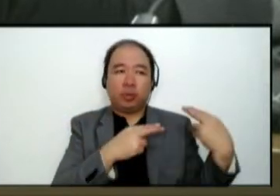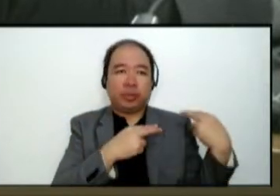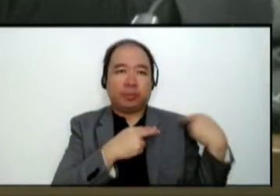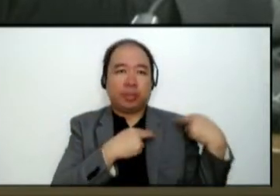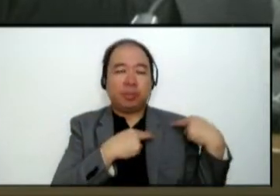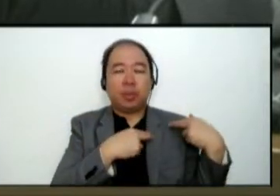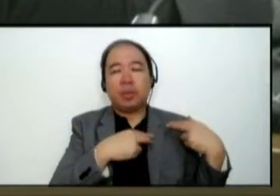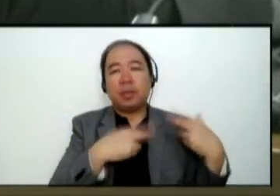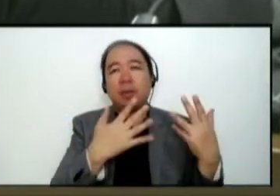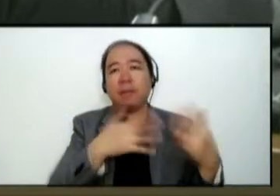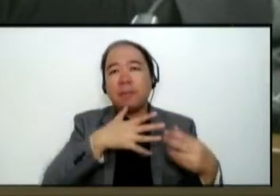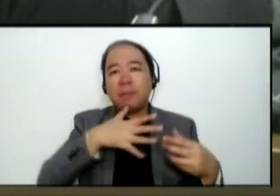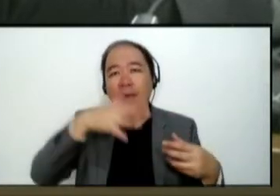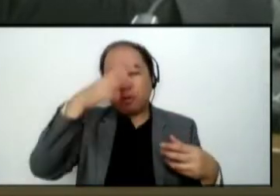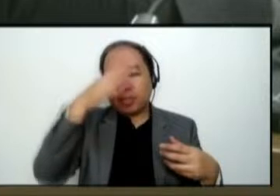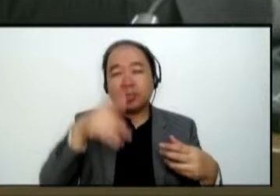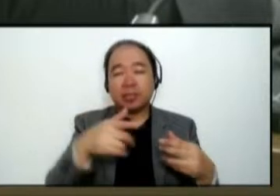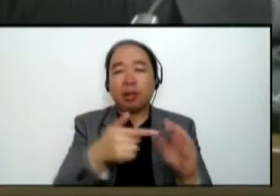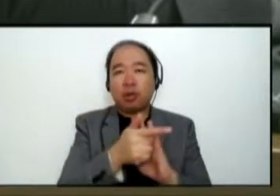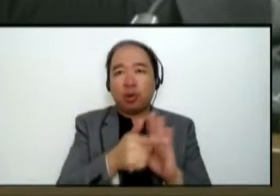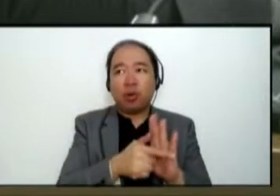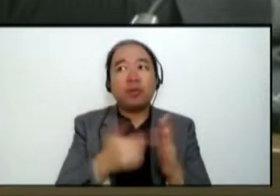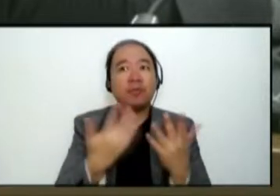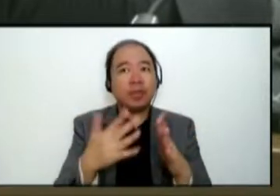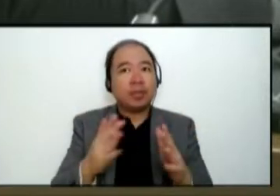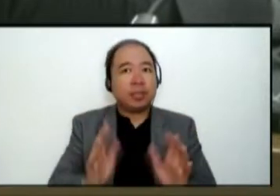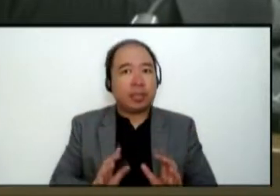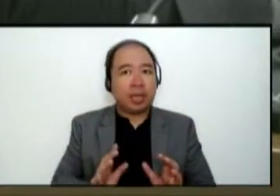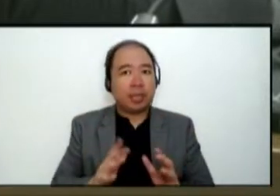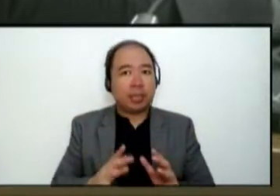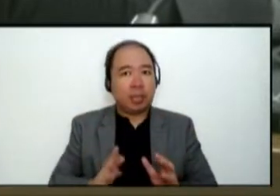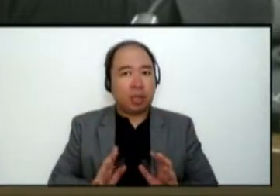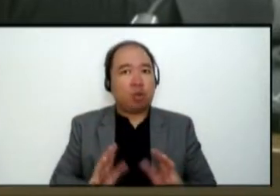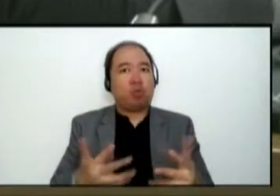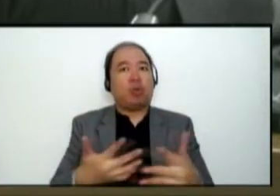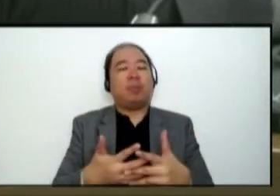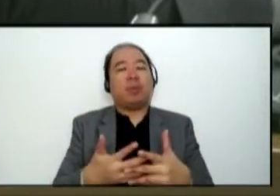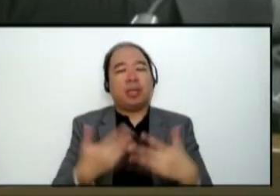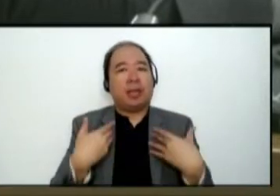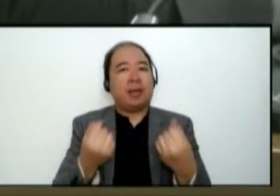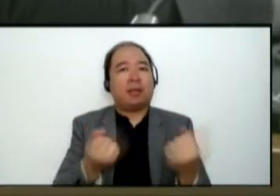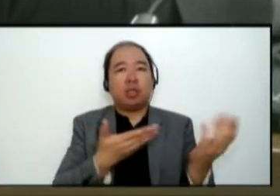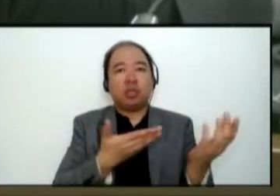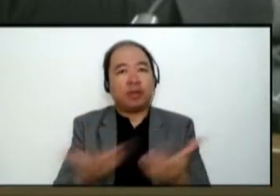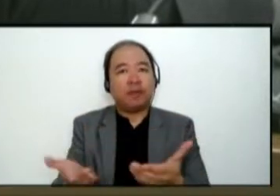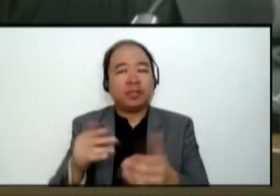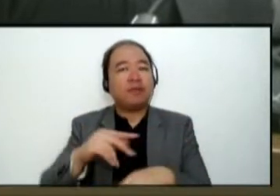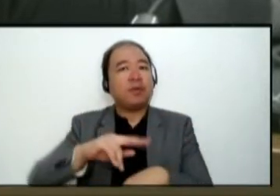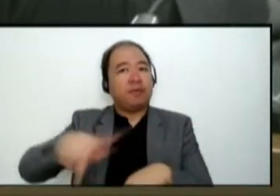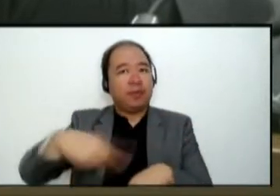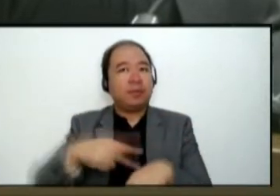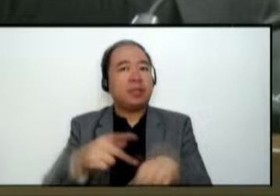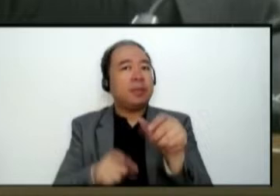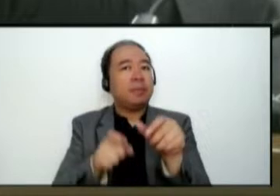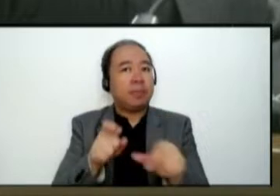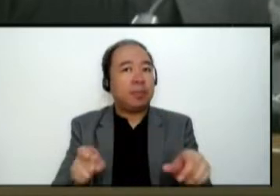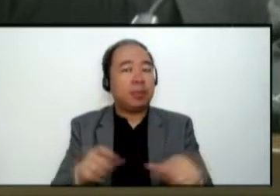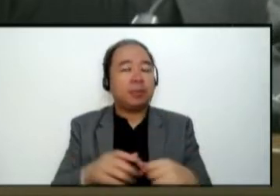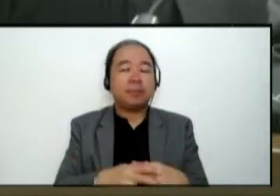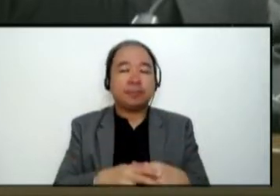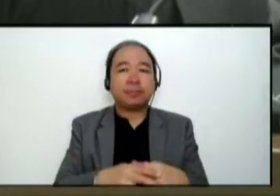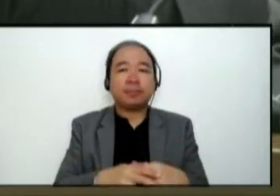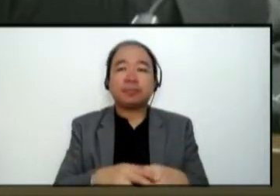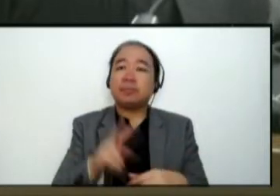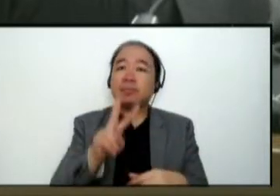for reproductive health services to Filipinos from womb to tomb. In 2013, we rolled out